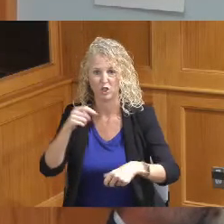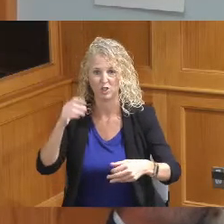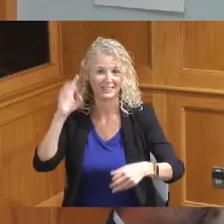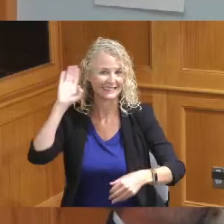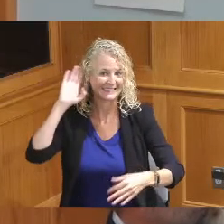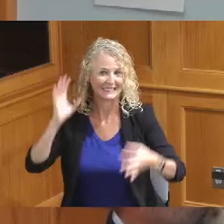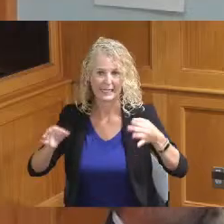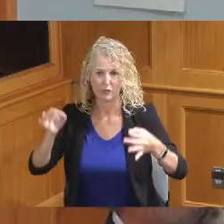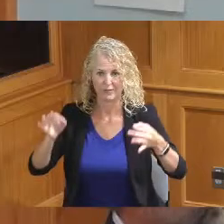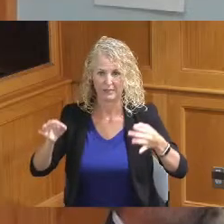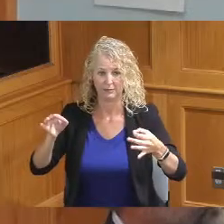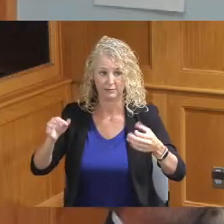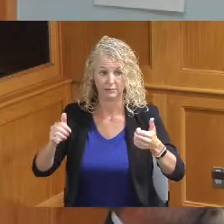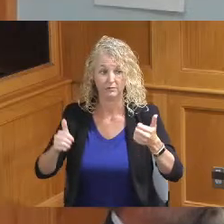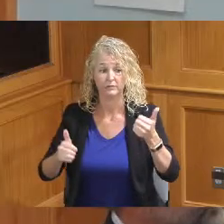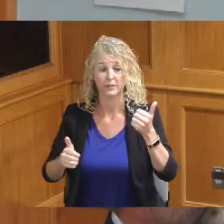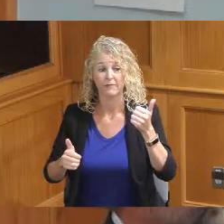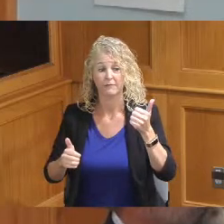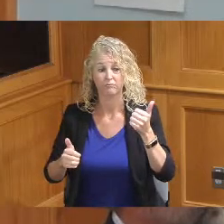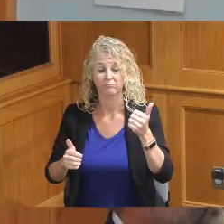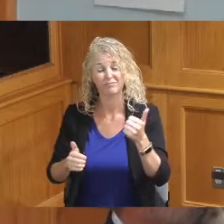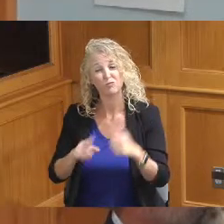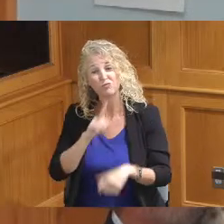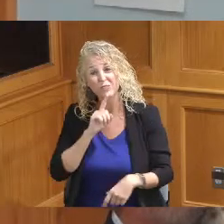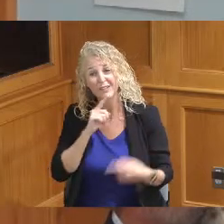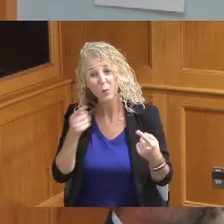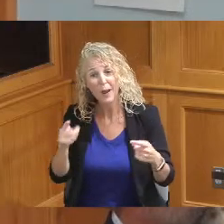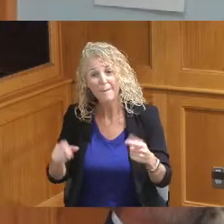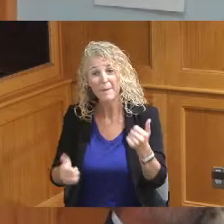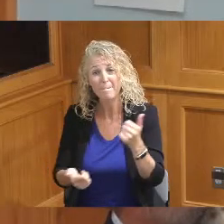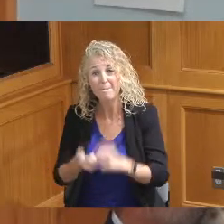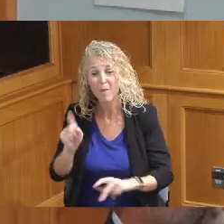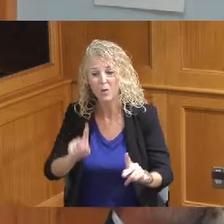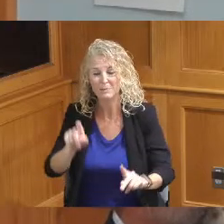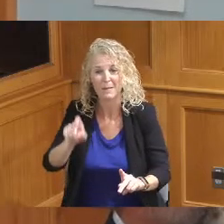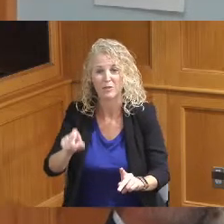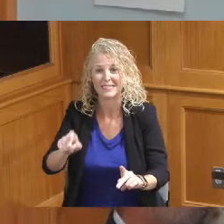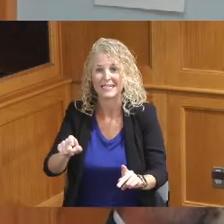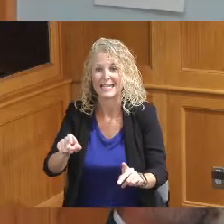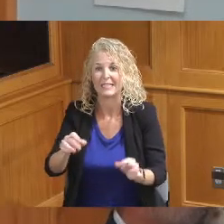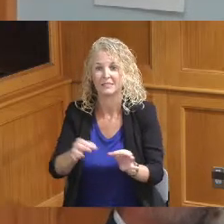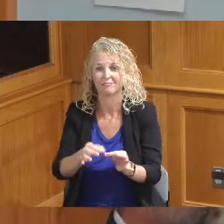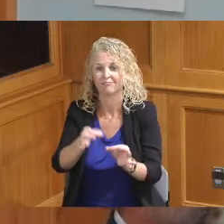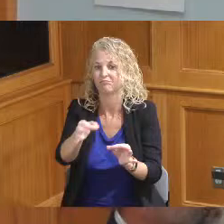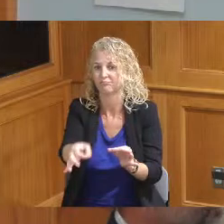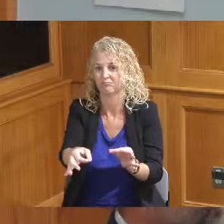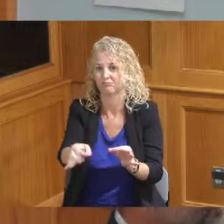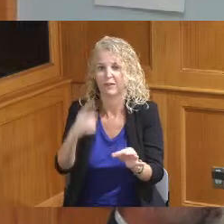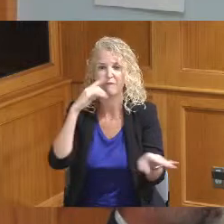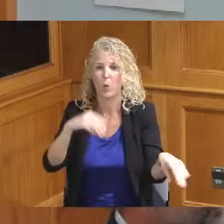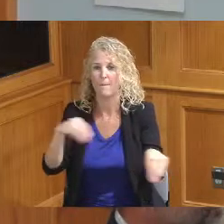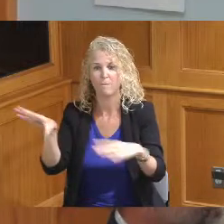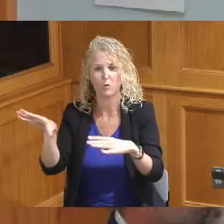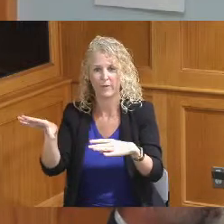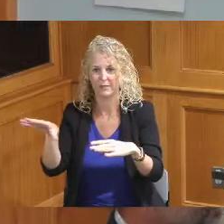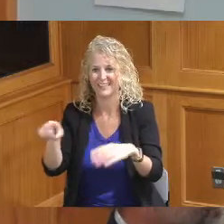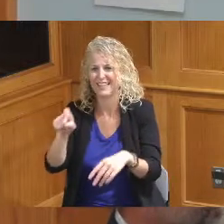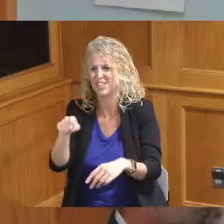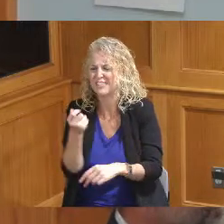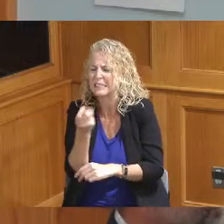first hearing. For most tenants, what they really need is just a continuance. They just need a little bit of extra time. They've already started the process of moving